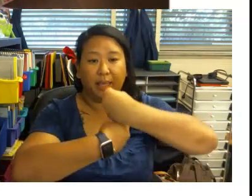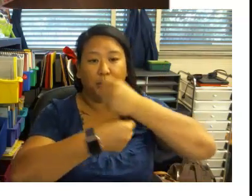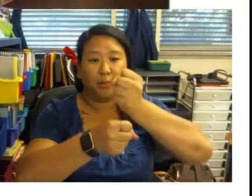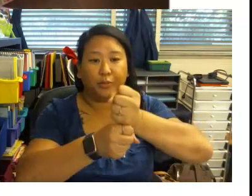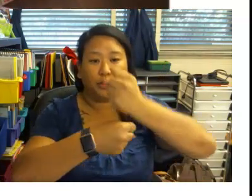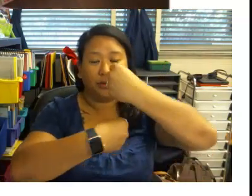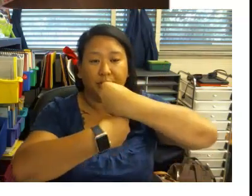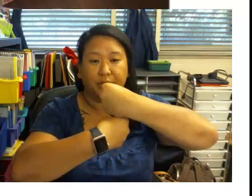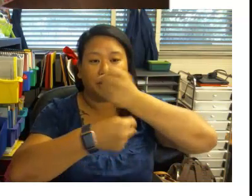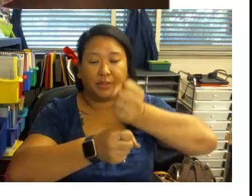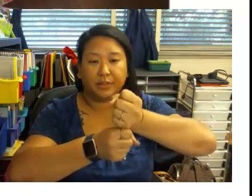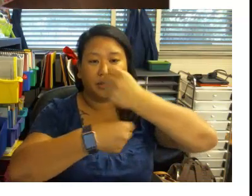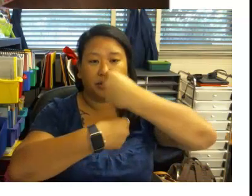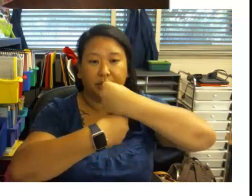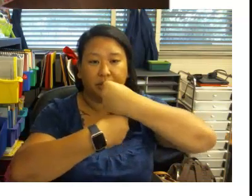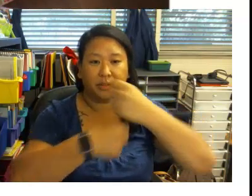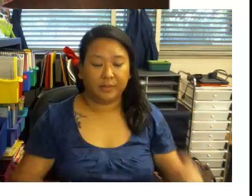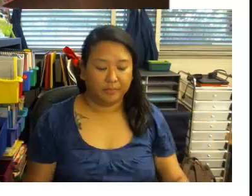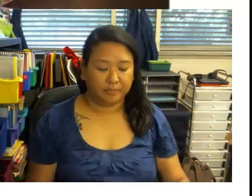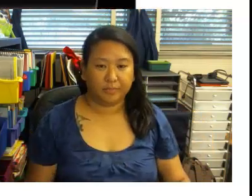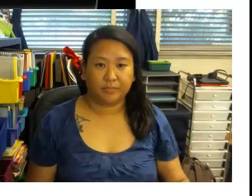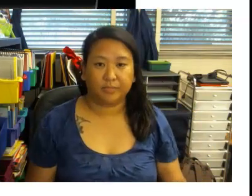To make or produce.